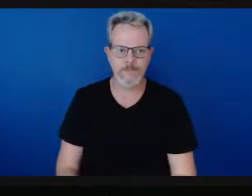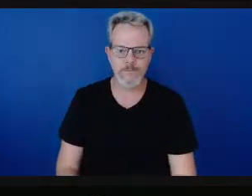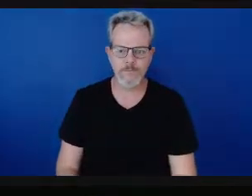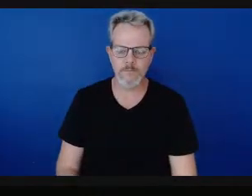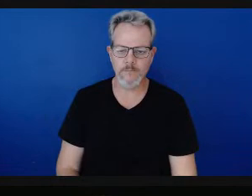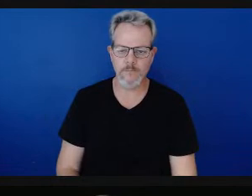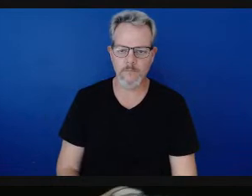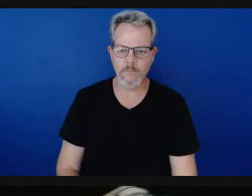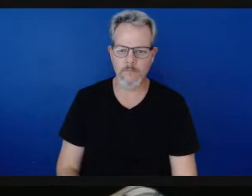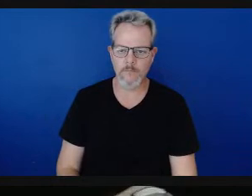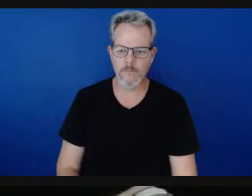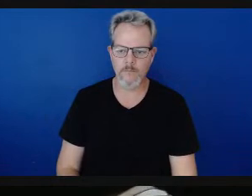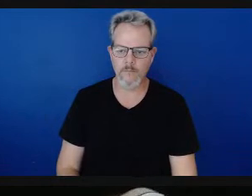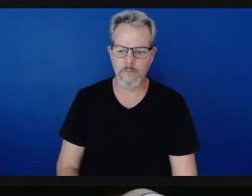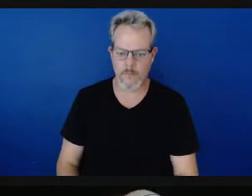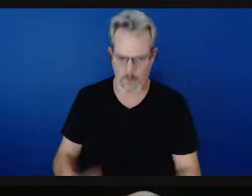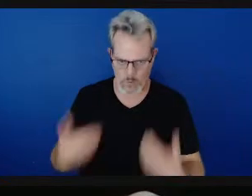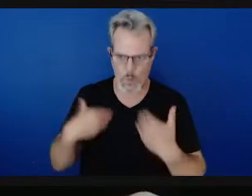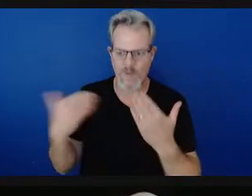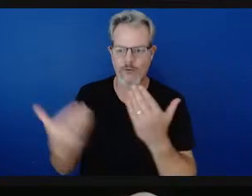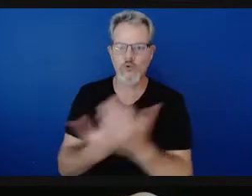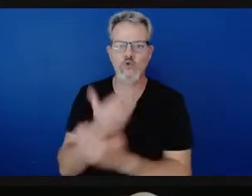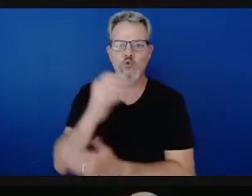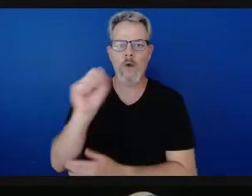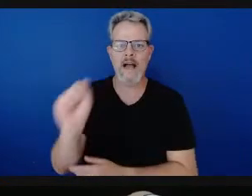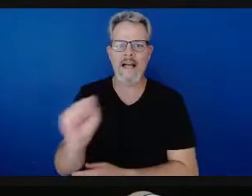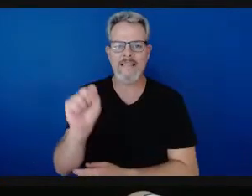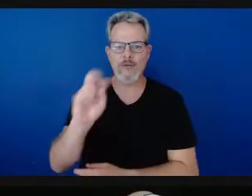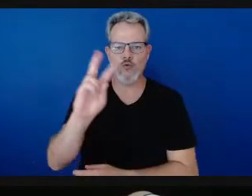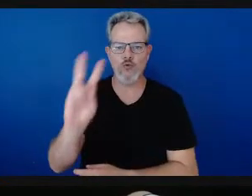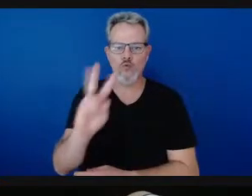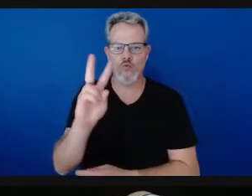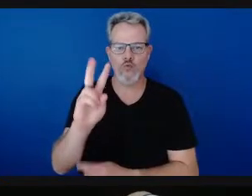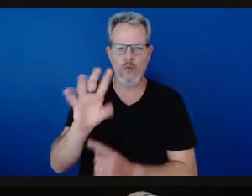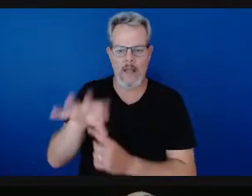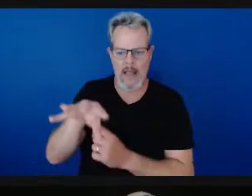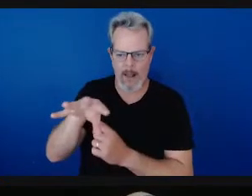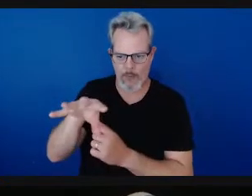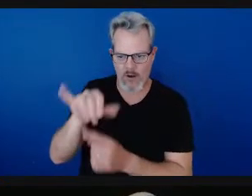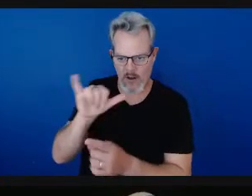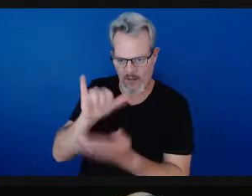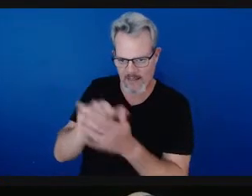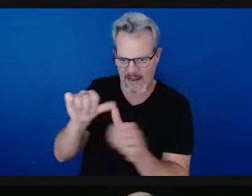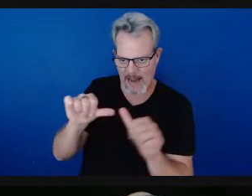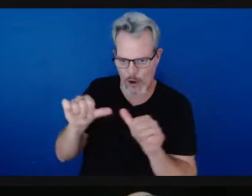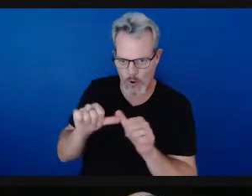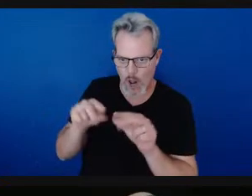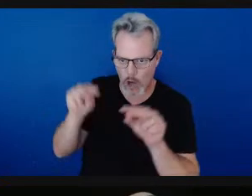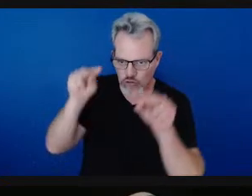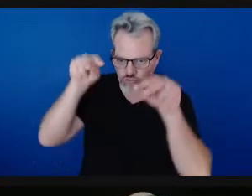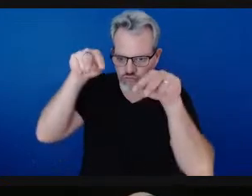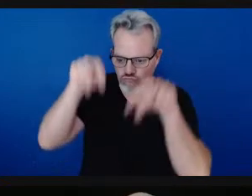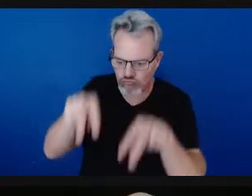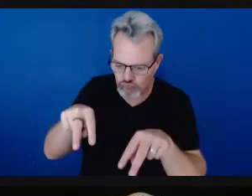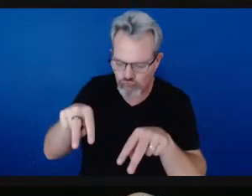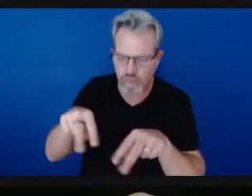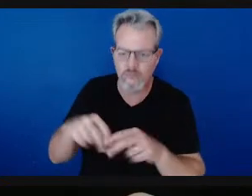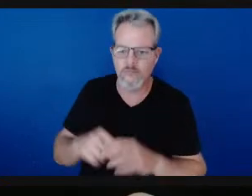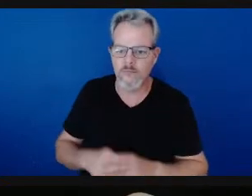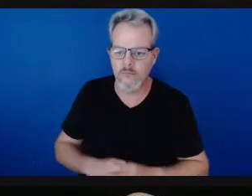We mentioned the new S2 camera. Here is a view from earlier, looking straight down that fissure line.